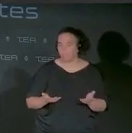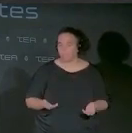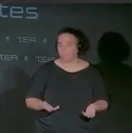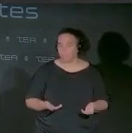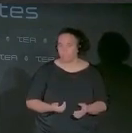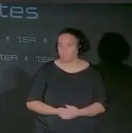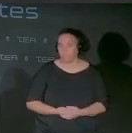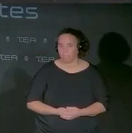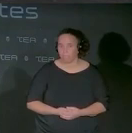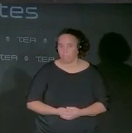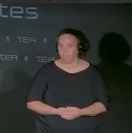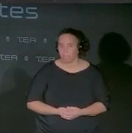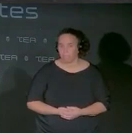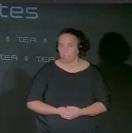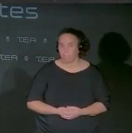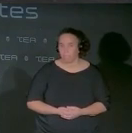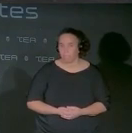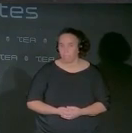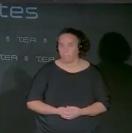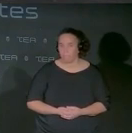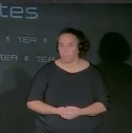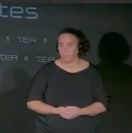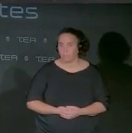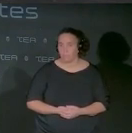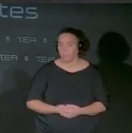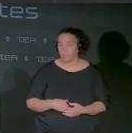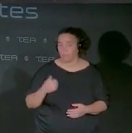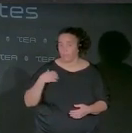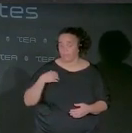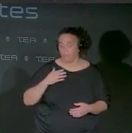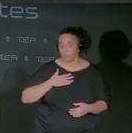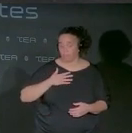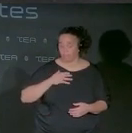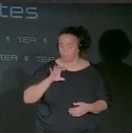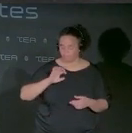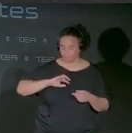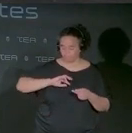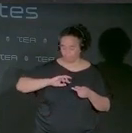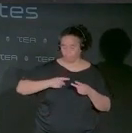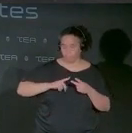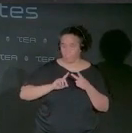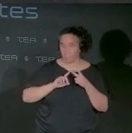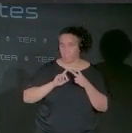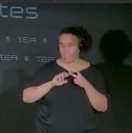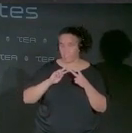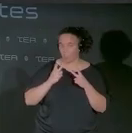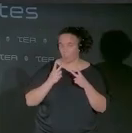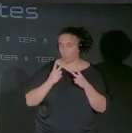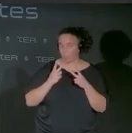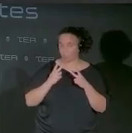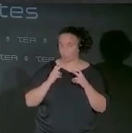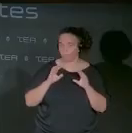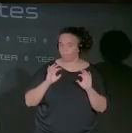position as second, but I don't think that we are in any position to become first in quite some time.